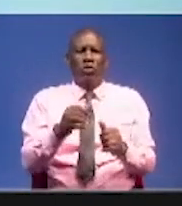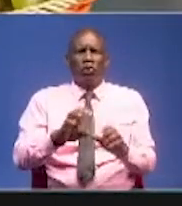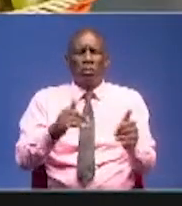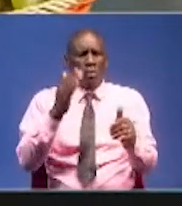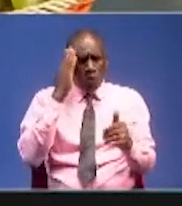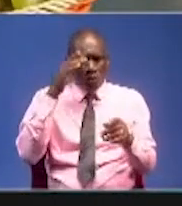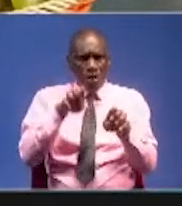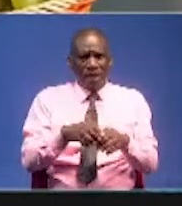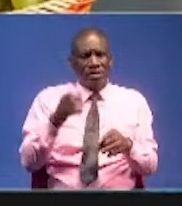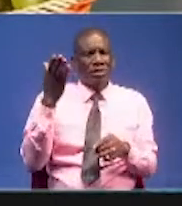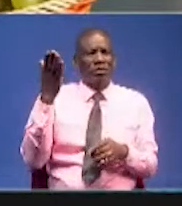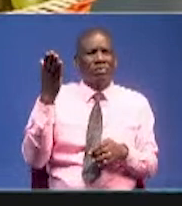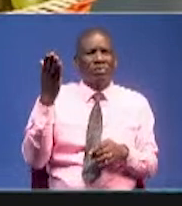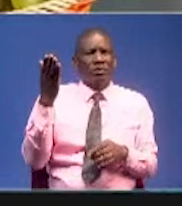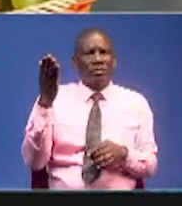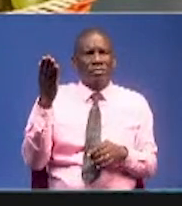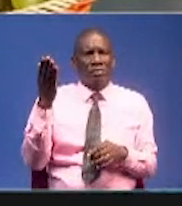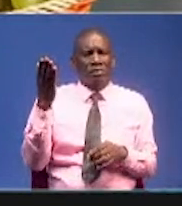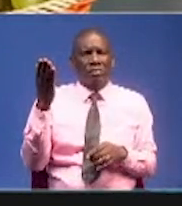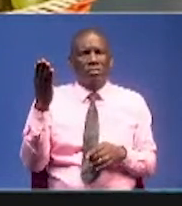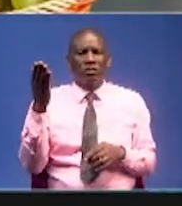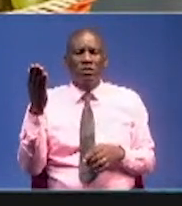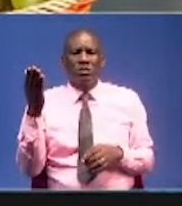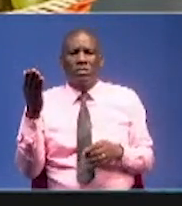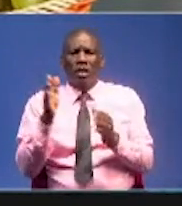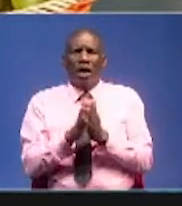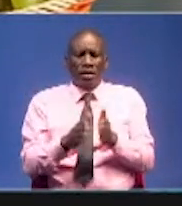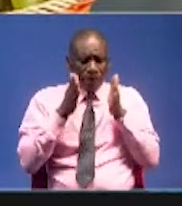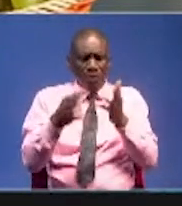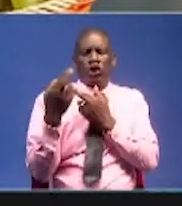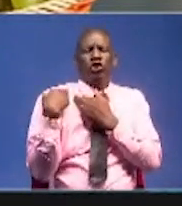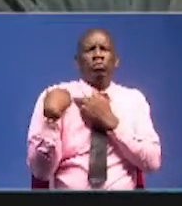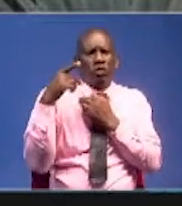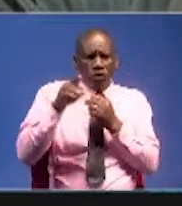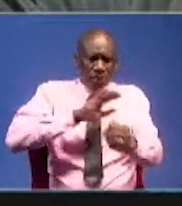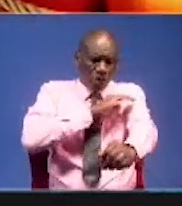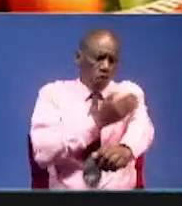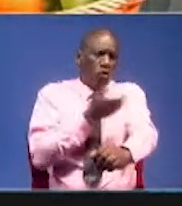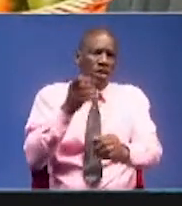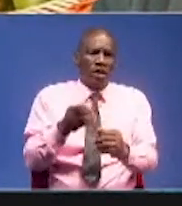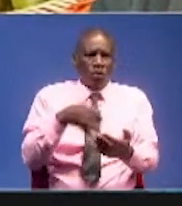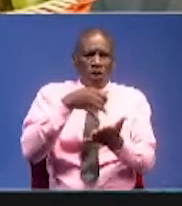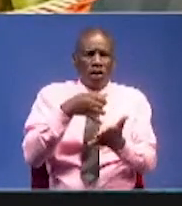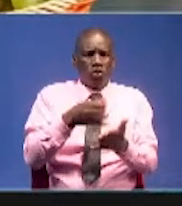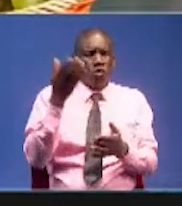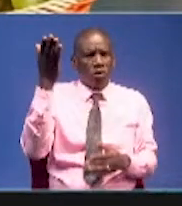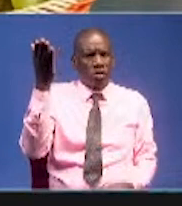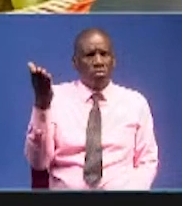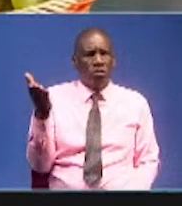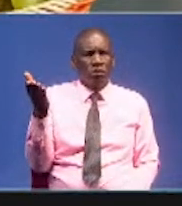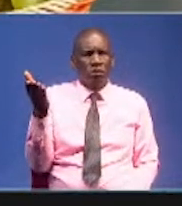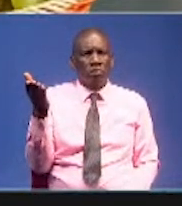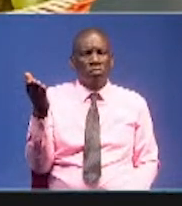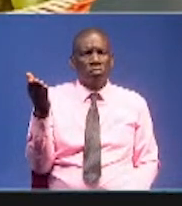the Horticultural Crops Authority. Now, the main function of the authority will include to advise the